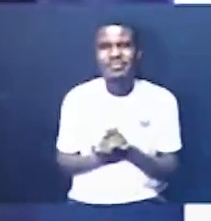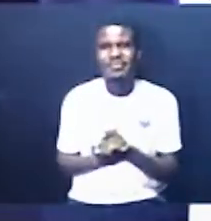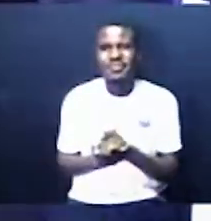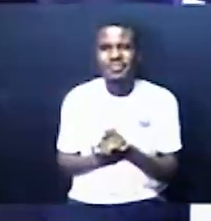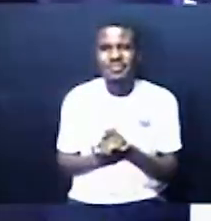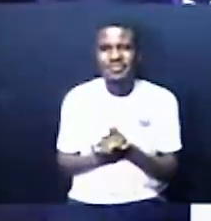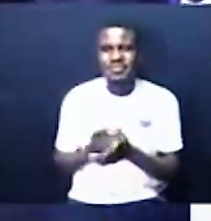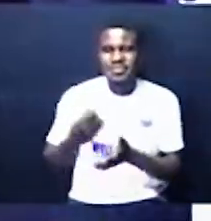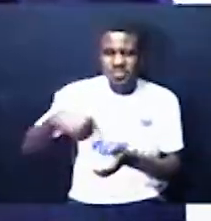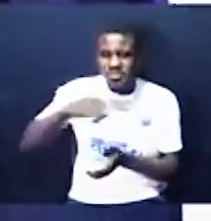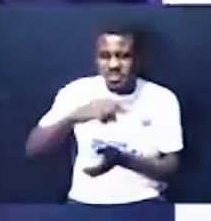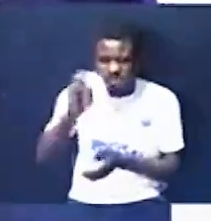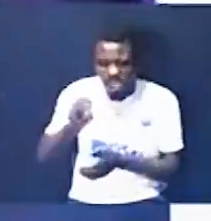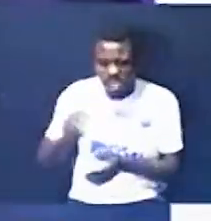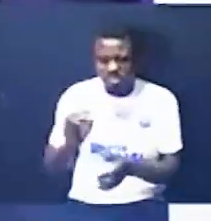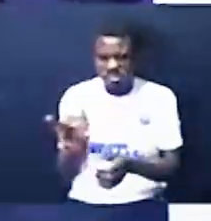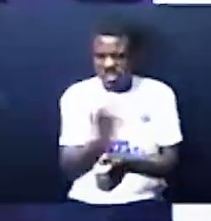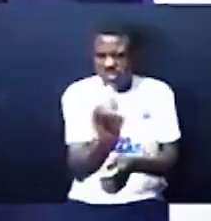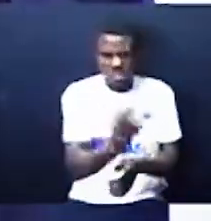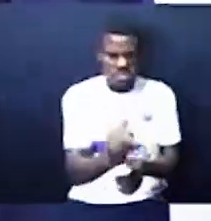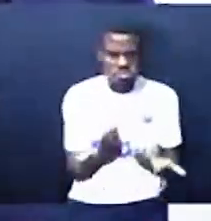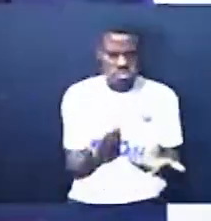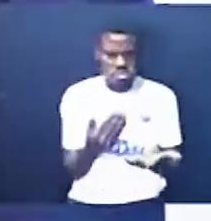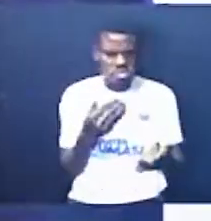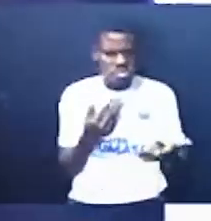We ought to be the same everywhere in